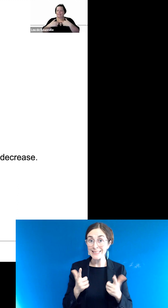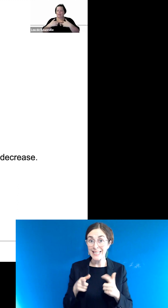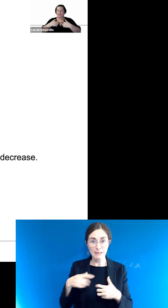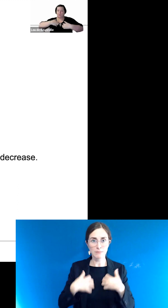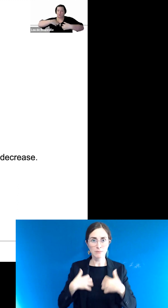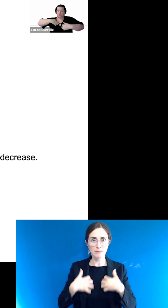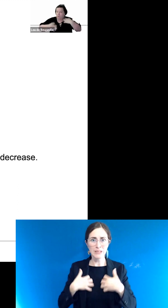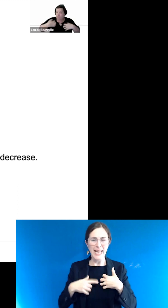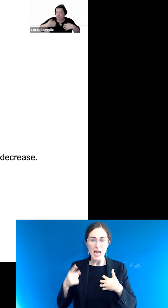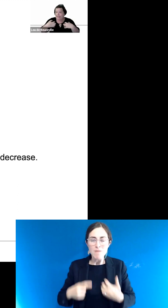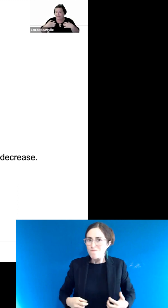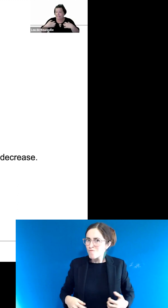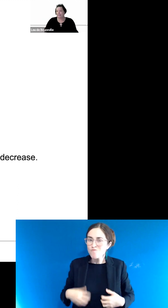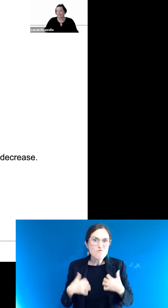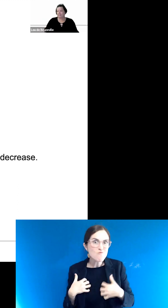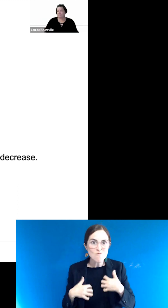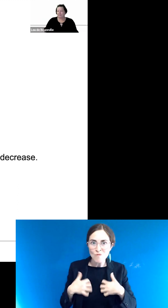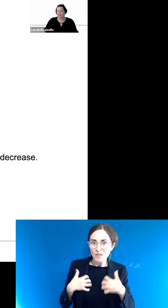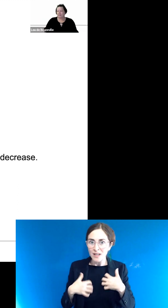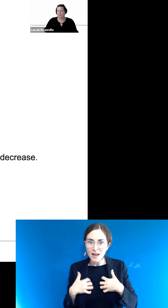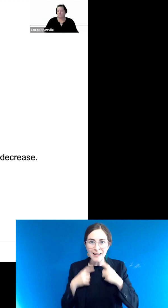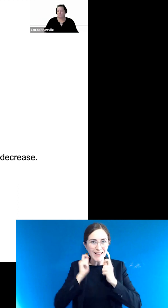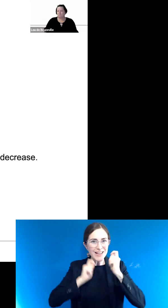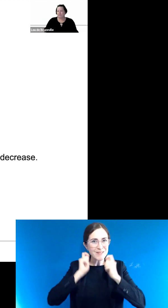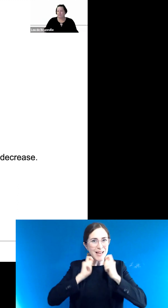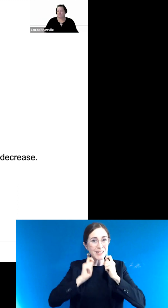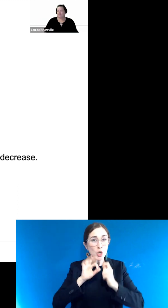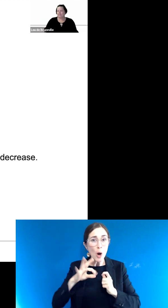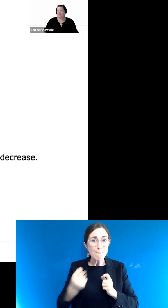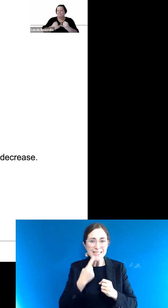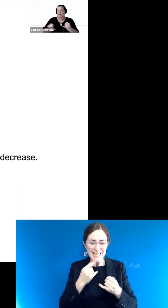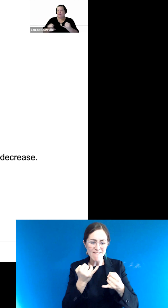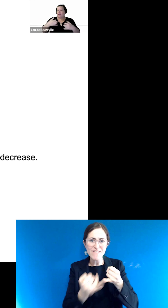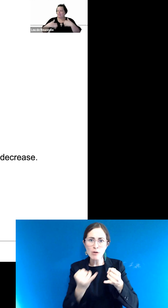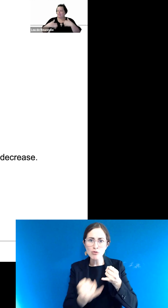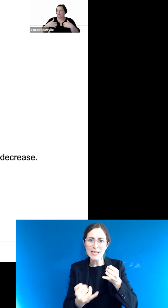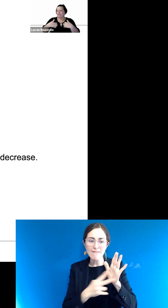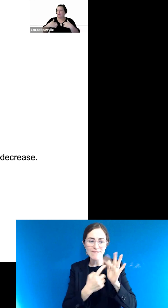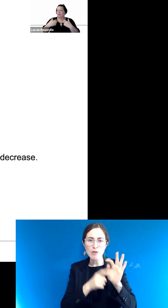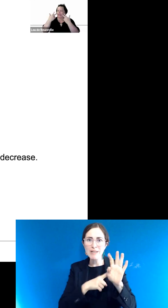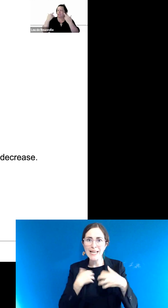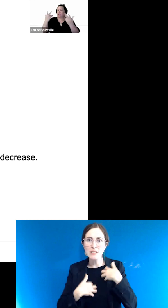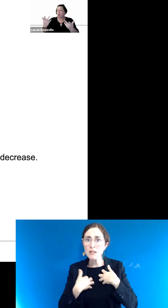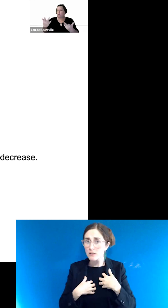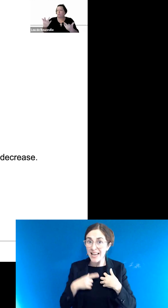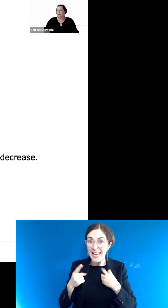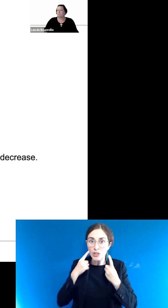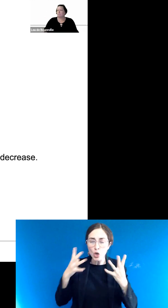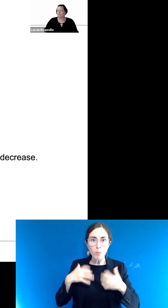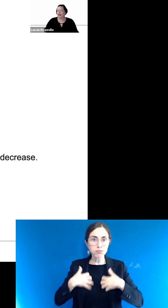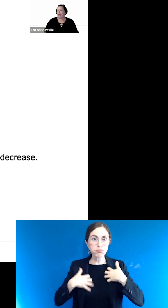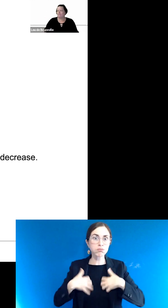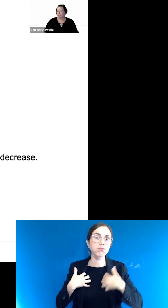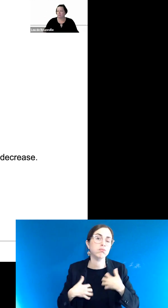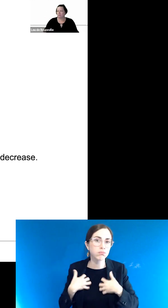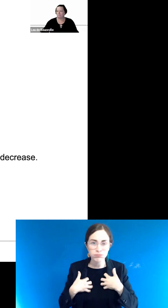shows excited, he was showing like really excited. So he doesn't need to say very excited. He actually shows that it's